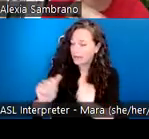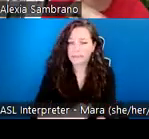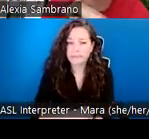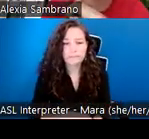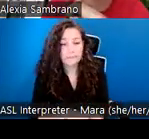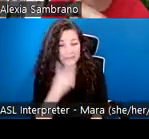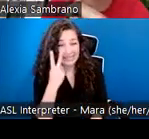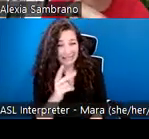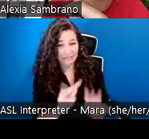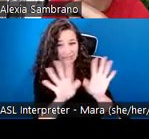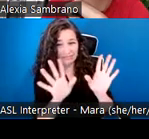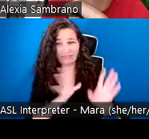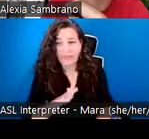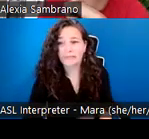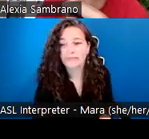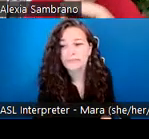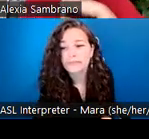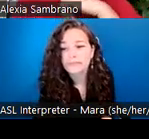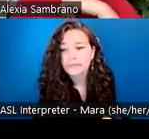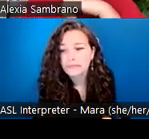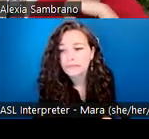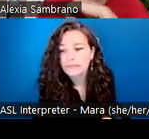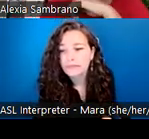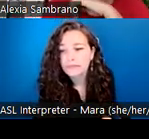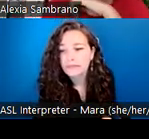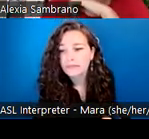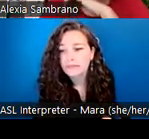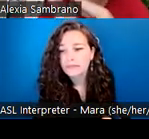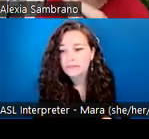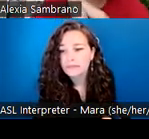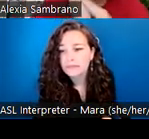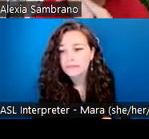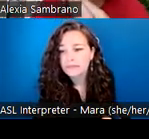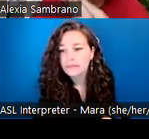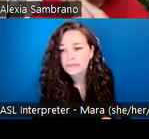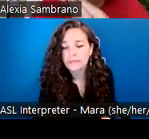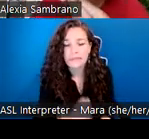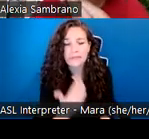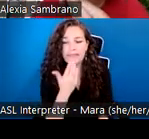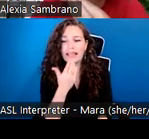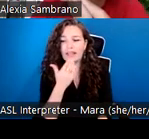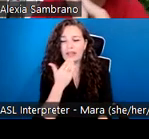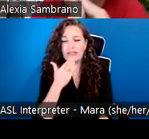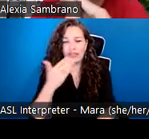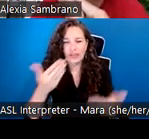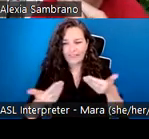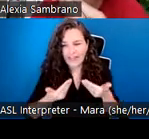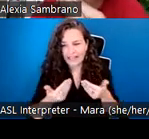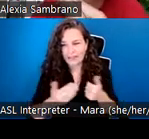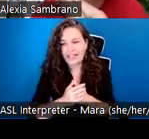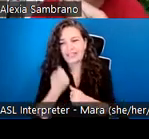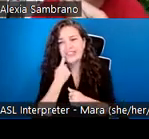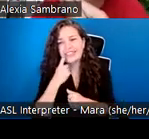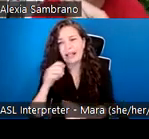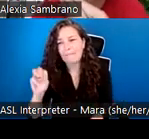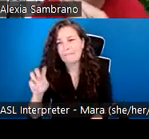okay? Yes. Awesome, thank you. All right, well, thank you for having me, folks. Like Melody said,